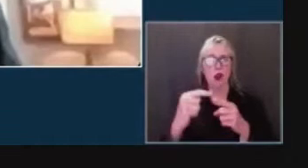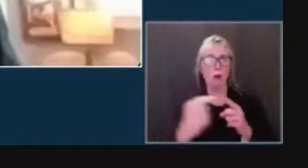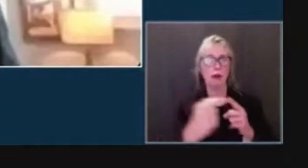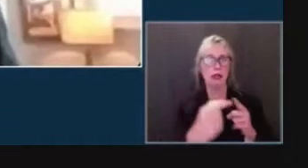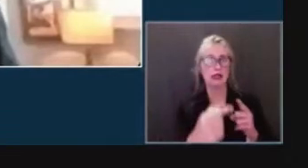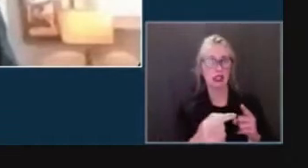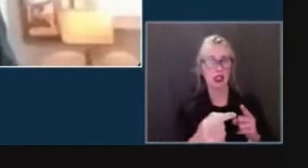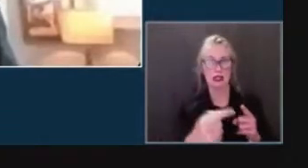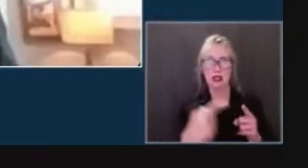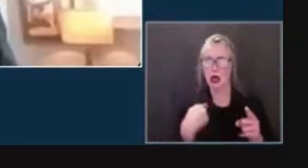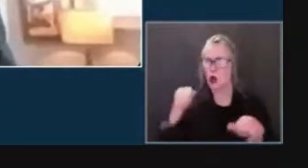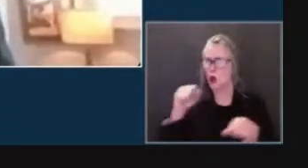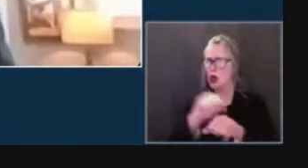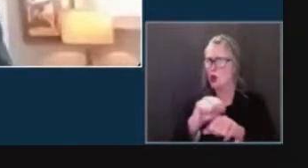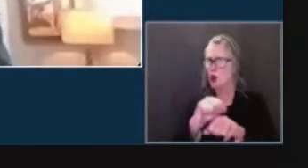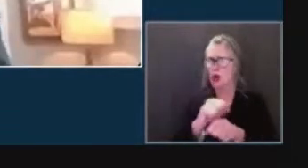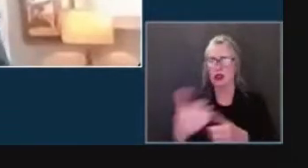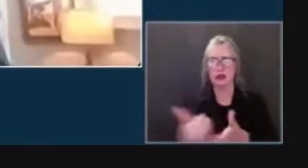that work,